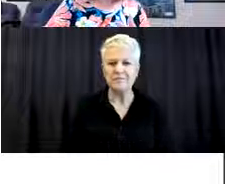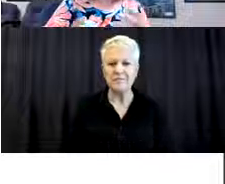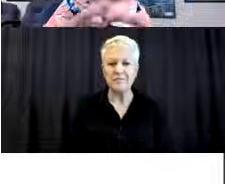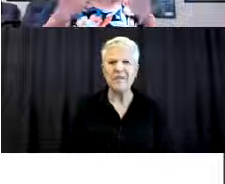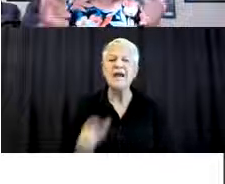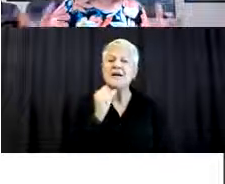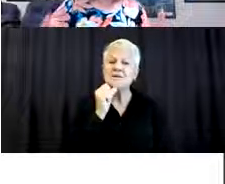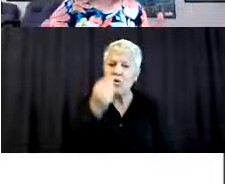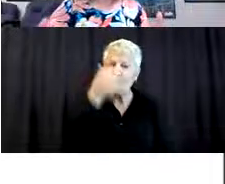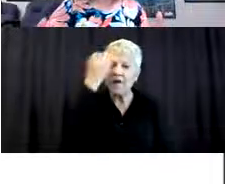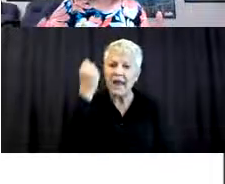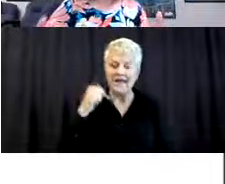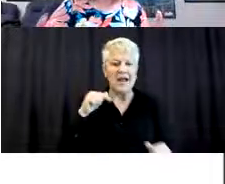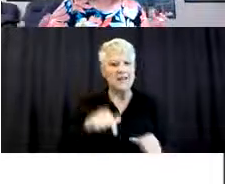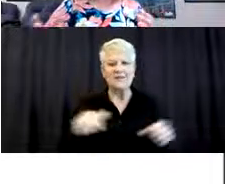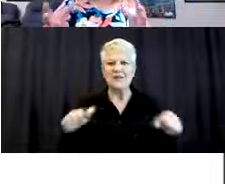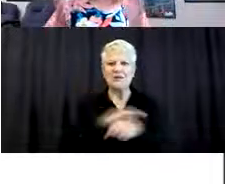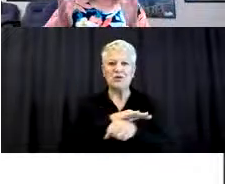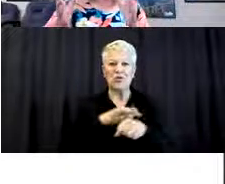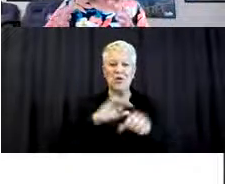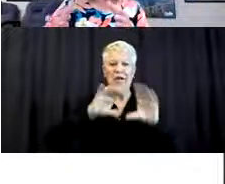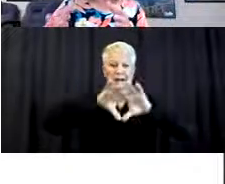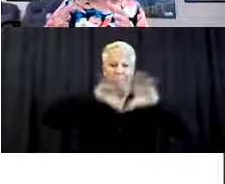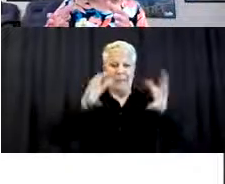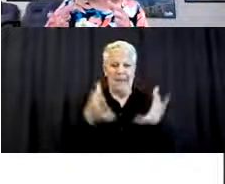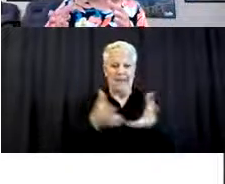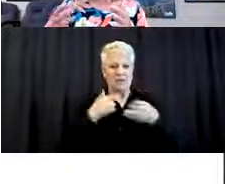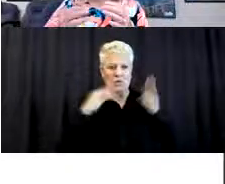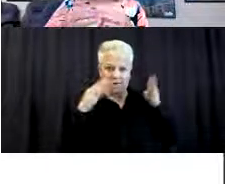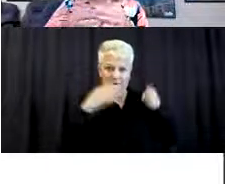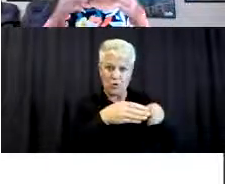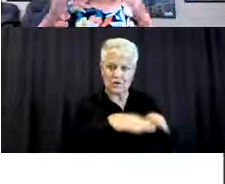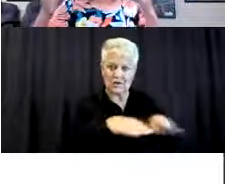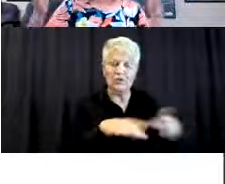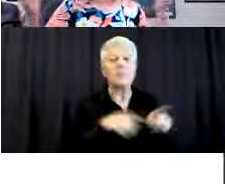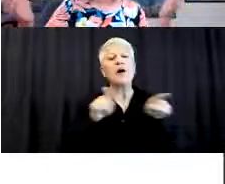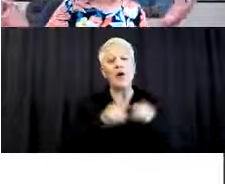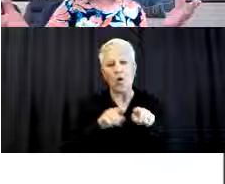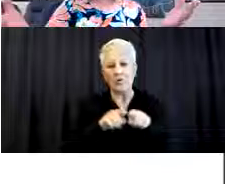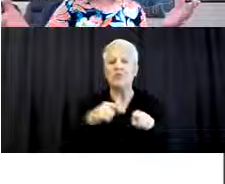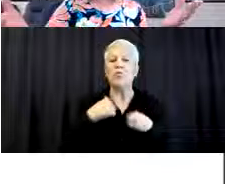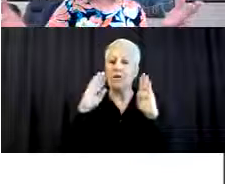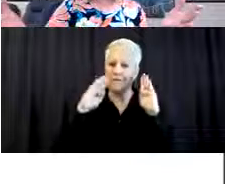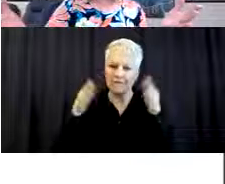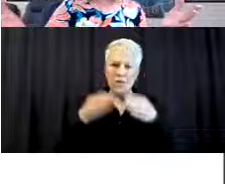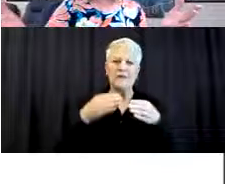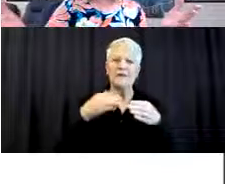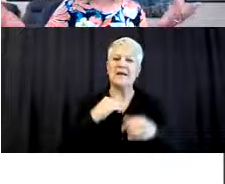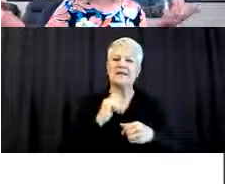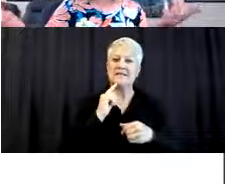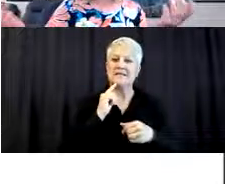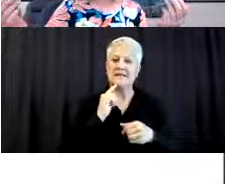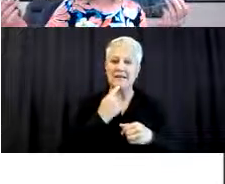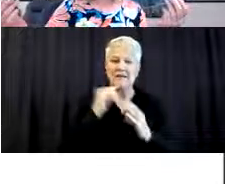not forget that this is kind of a total package where we're focused on children, but we are also focused on the significant